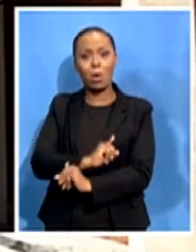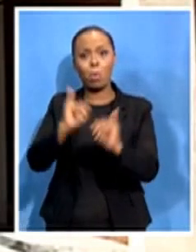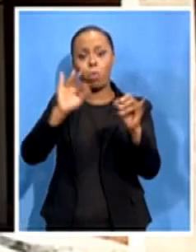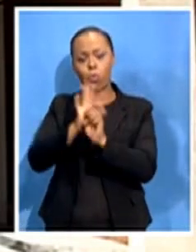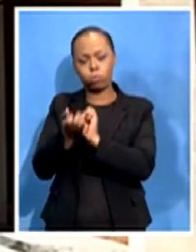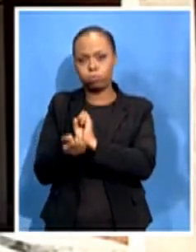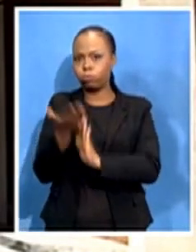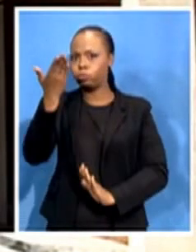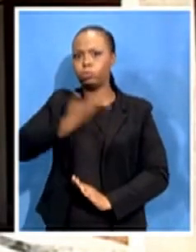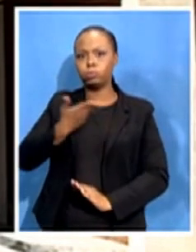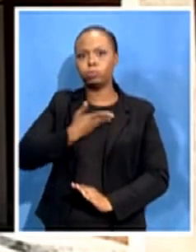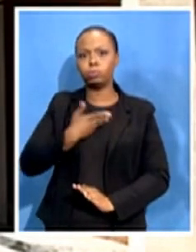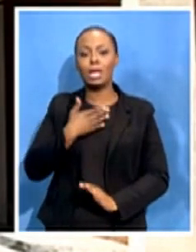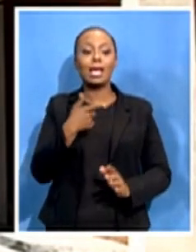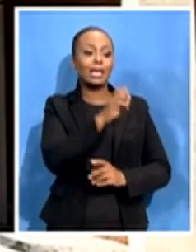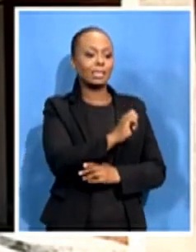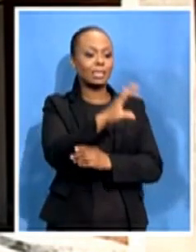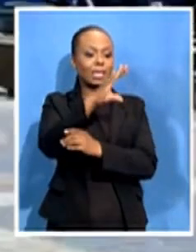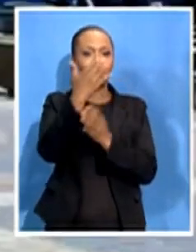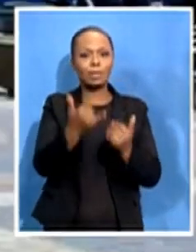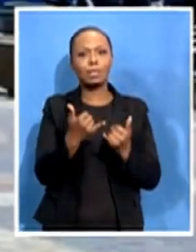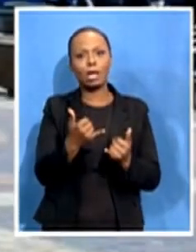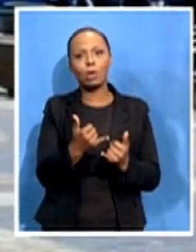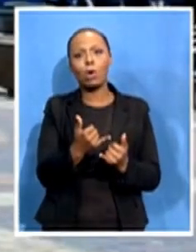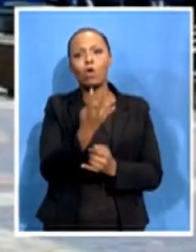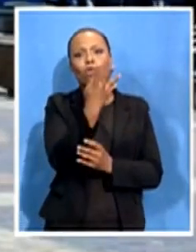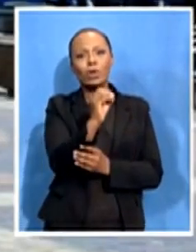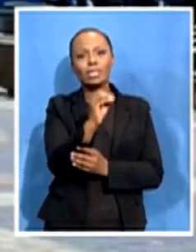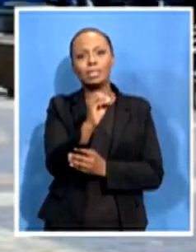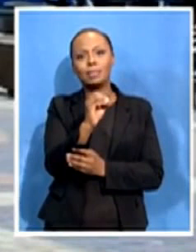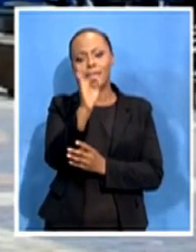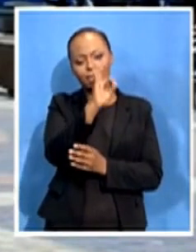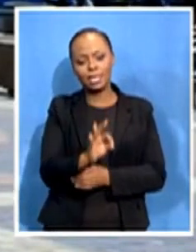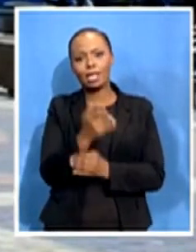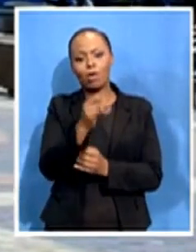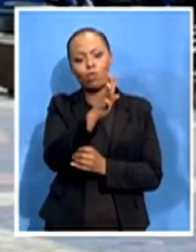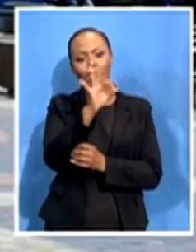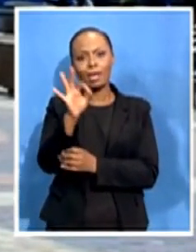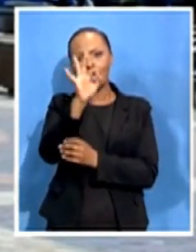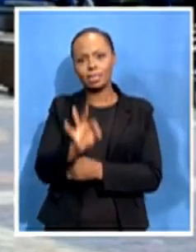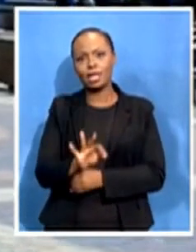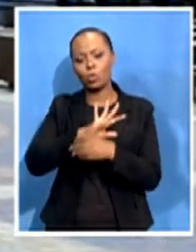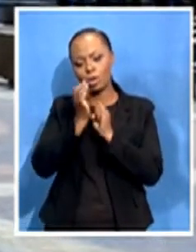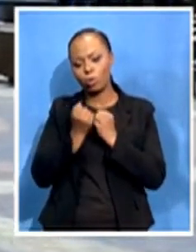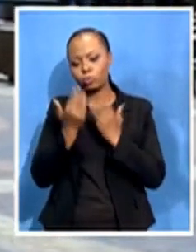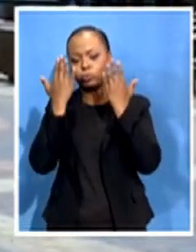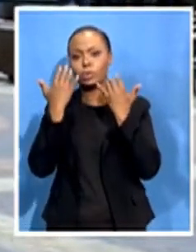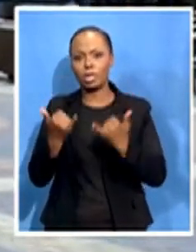for 43% of new infections in the country. I would like the minister to at least put some